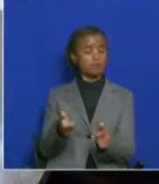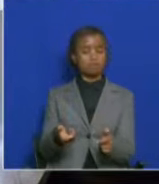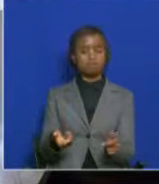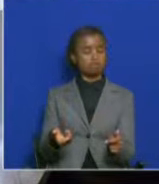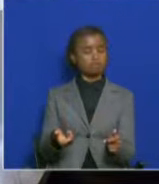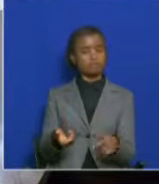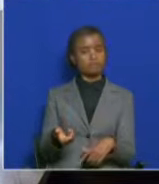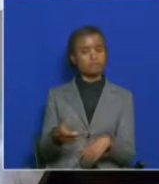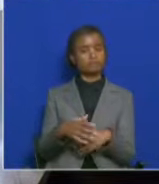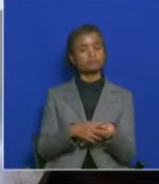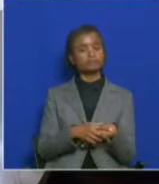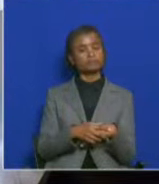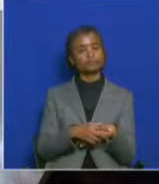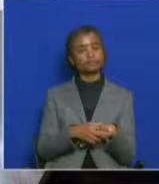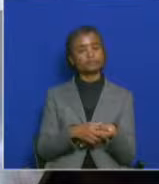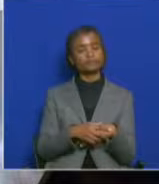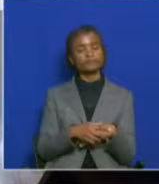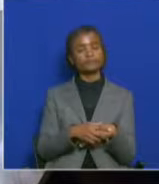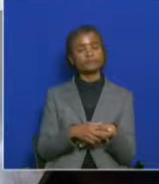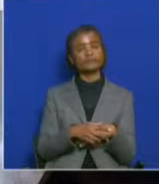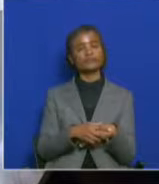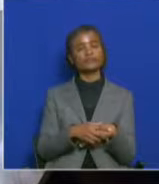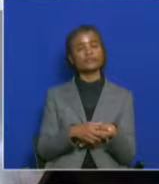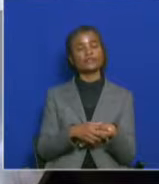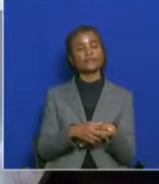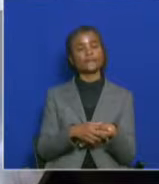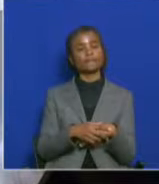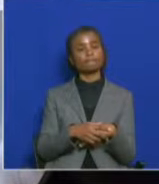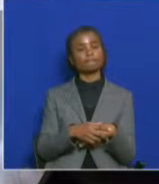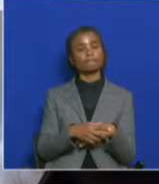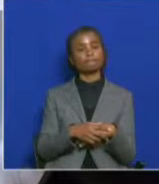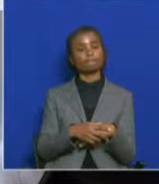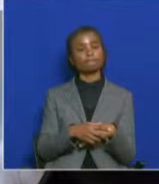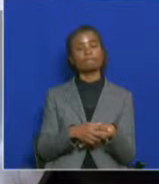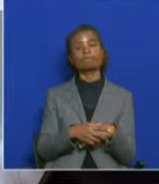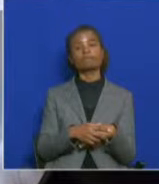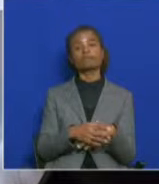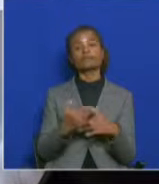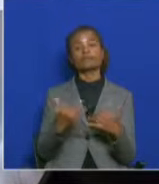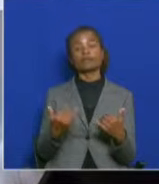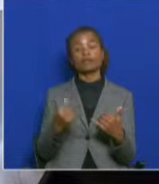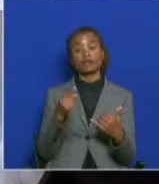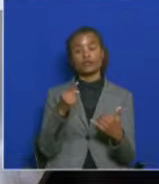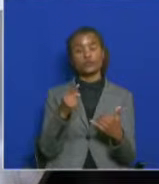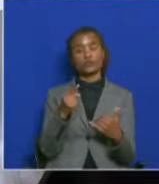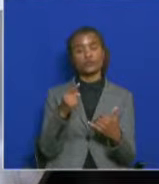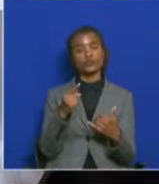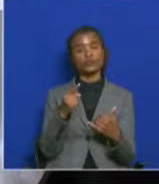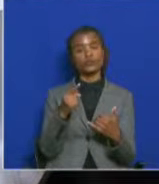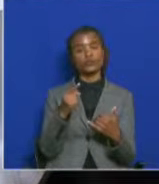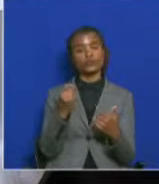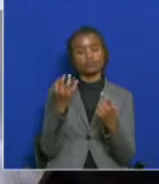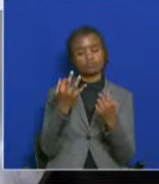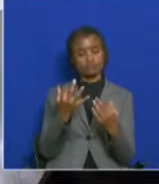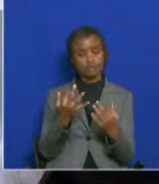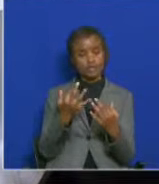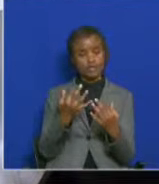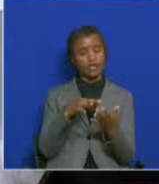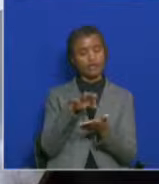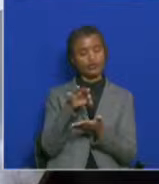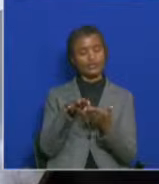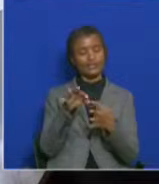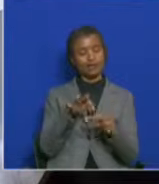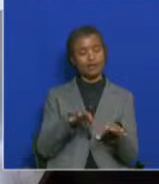And it seems estimated value of the contract would be 280